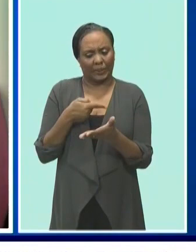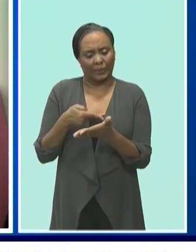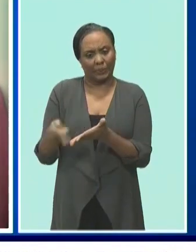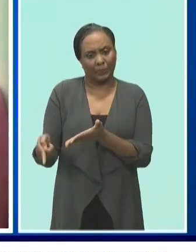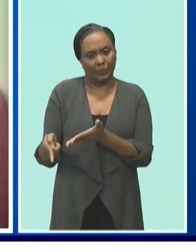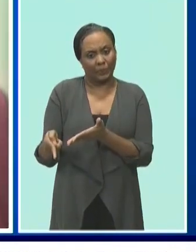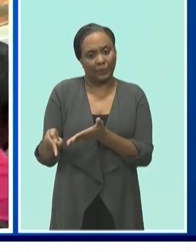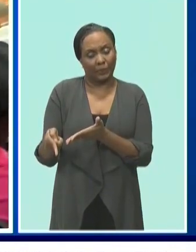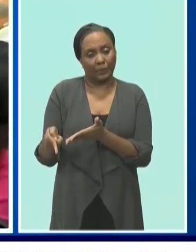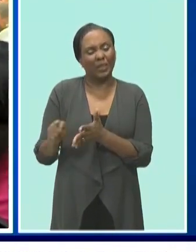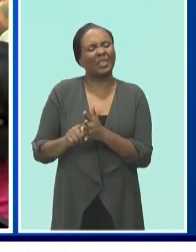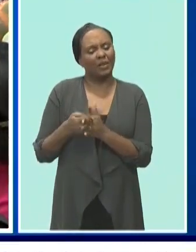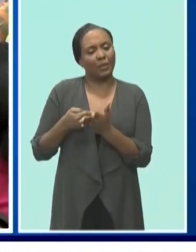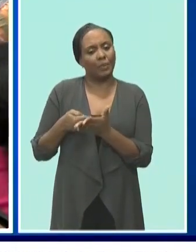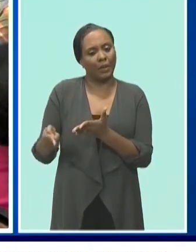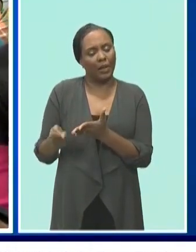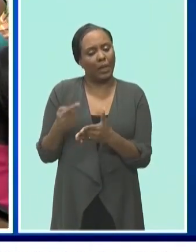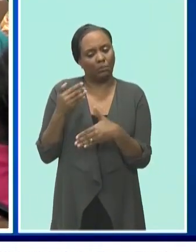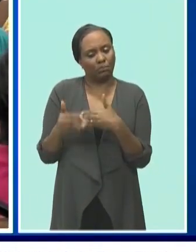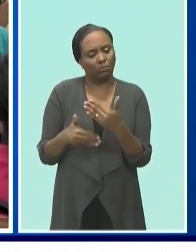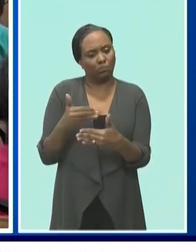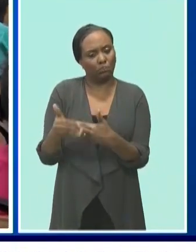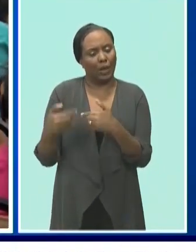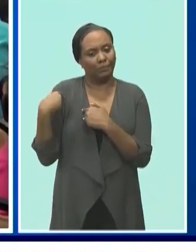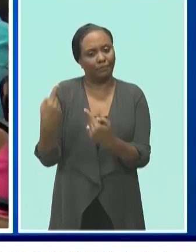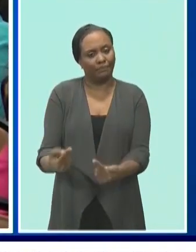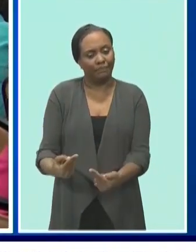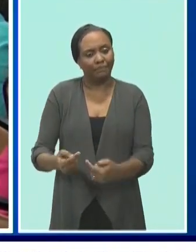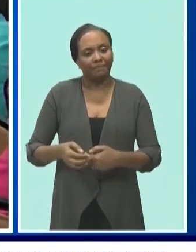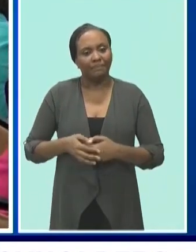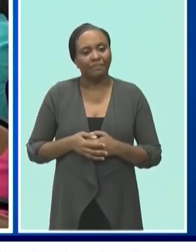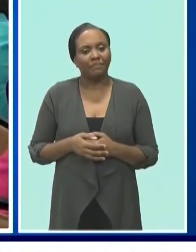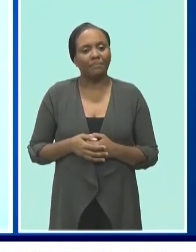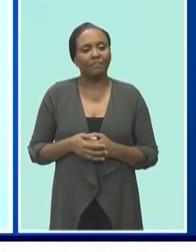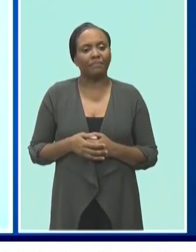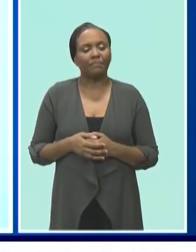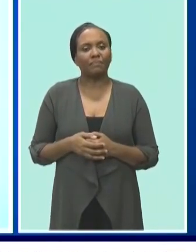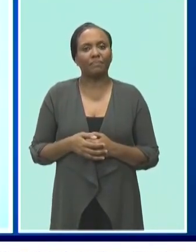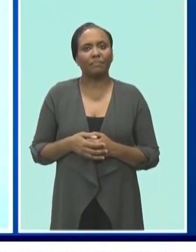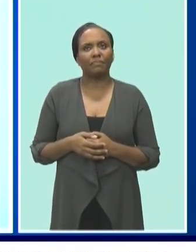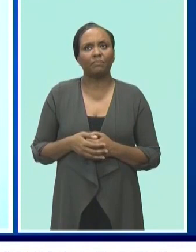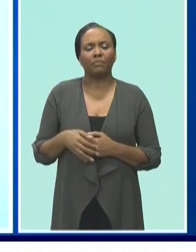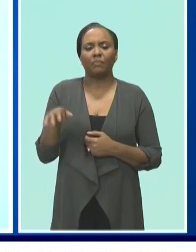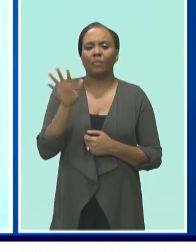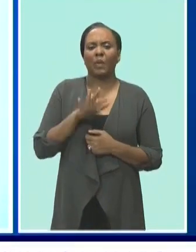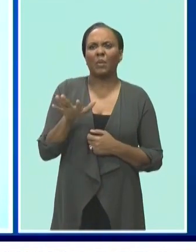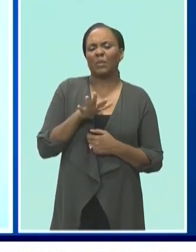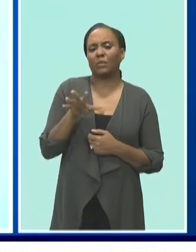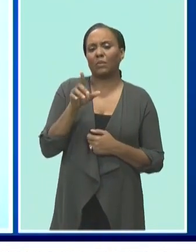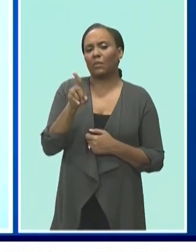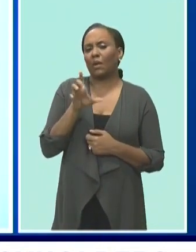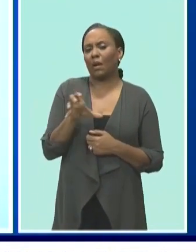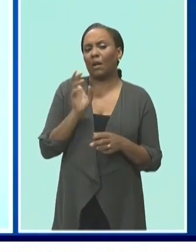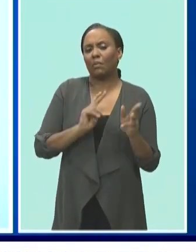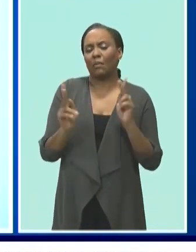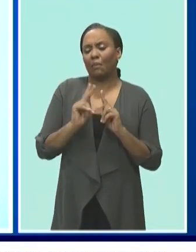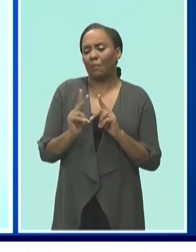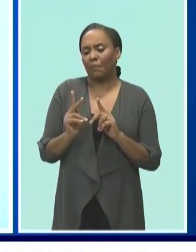that time, and the process has been going well so far. We had about 100 persons that we processed